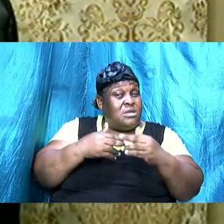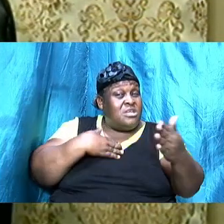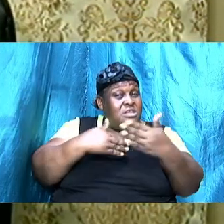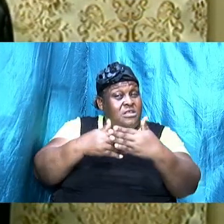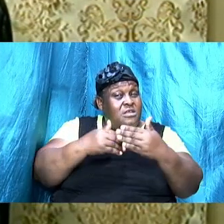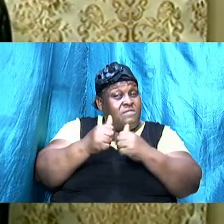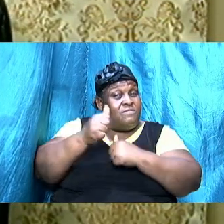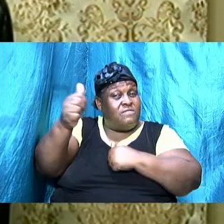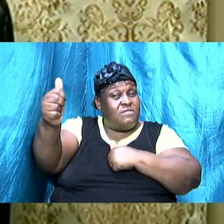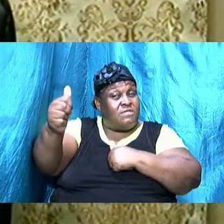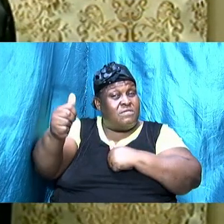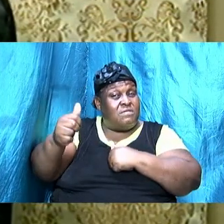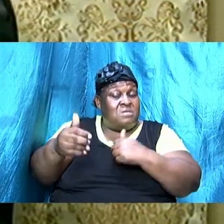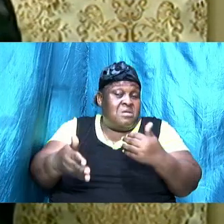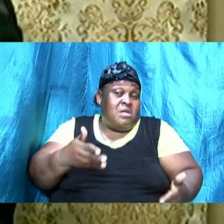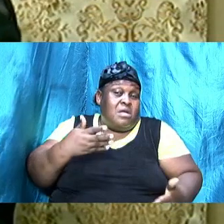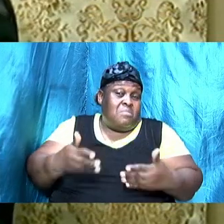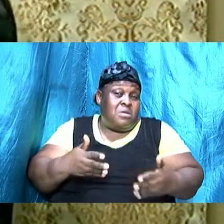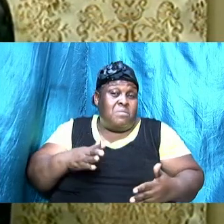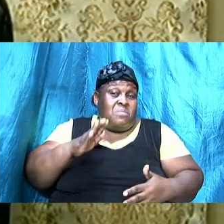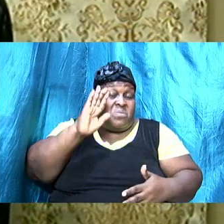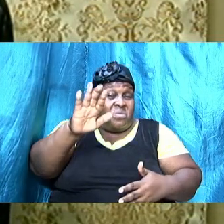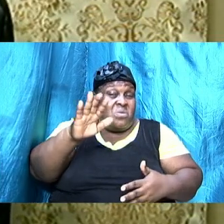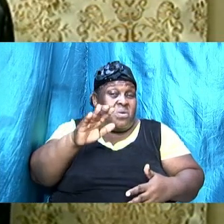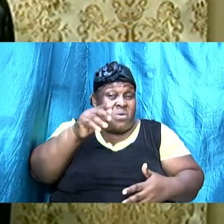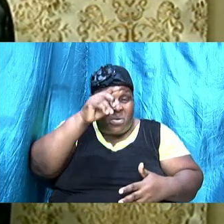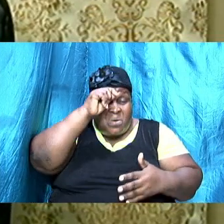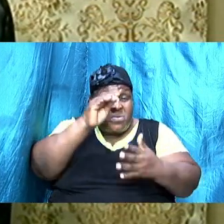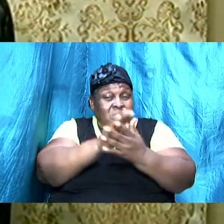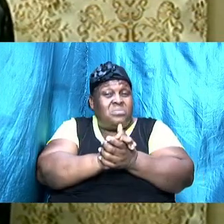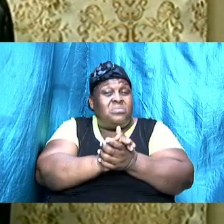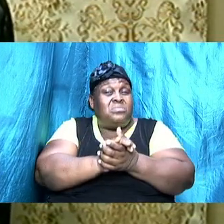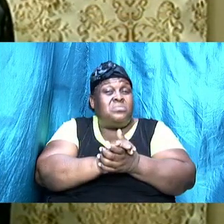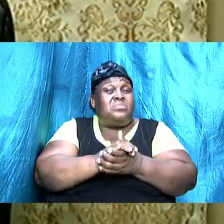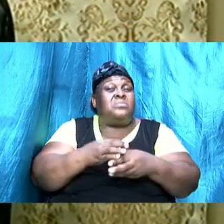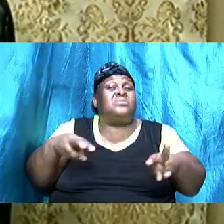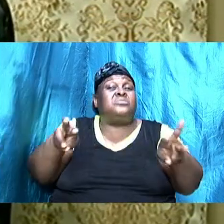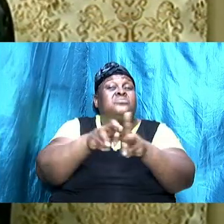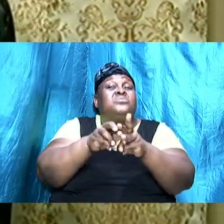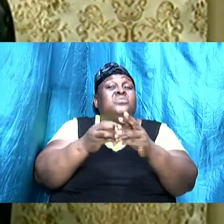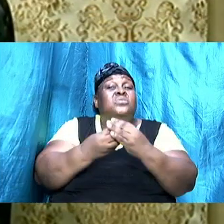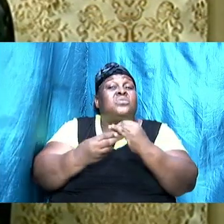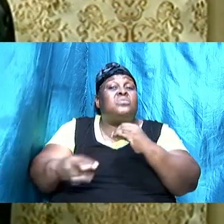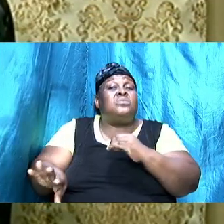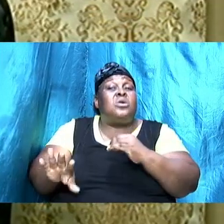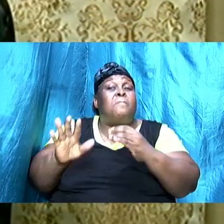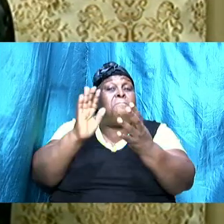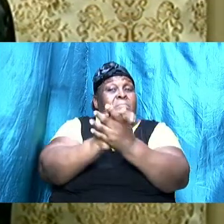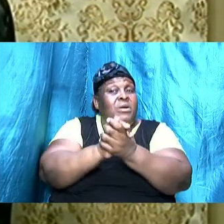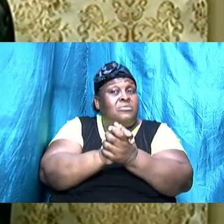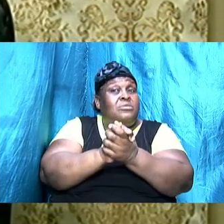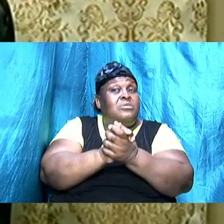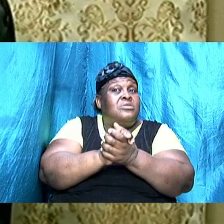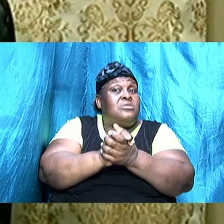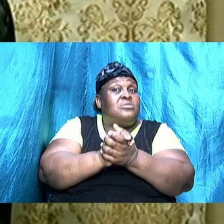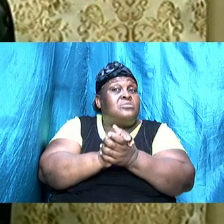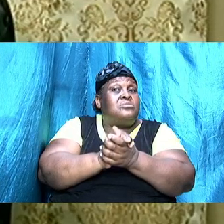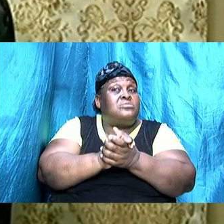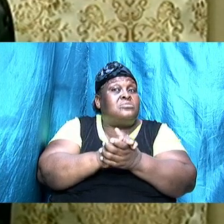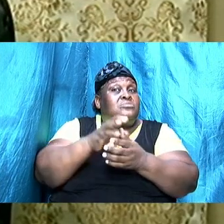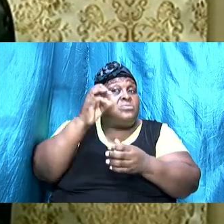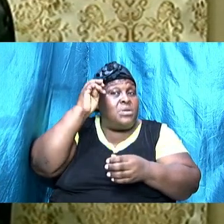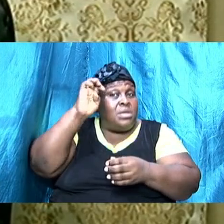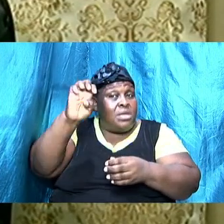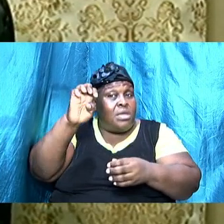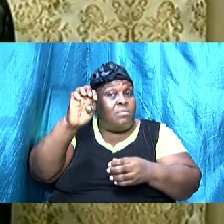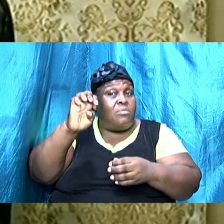they too know that your current husband is just worthless. But you're married to him already. And we